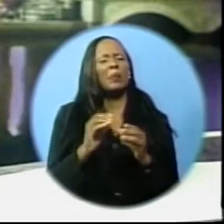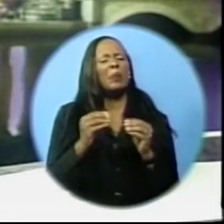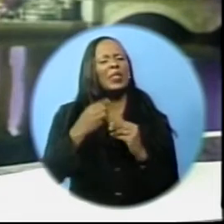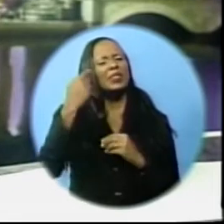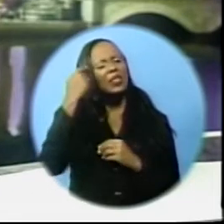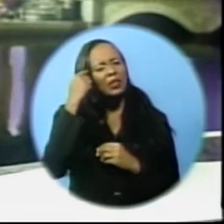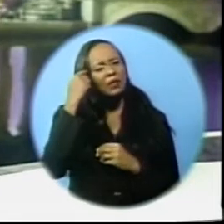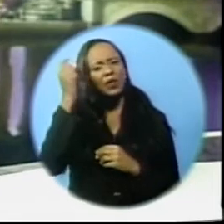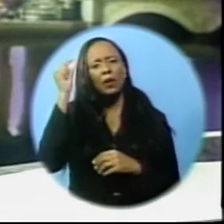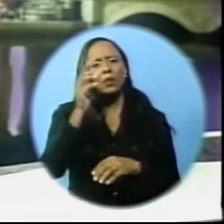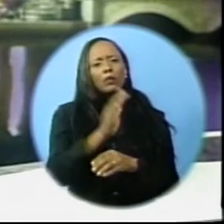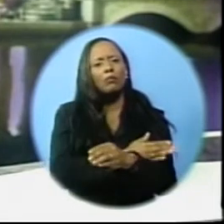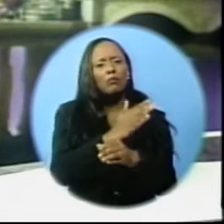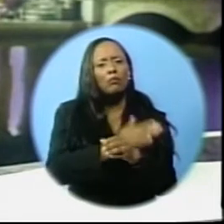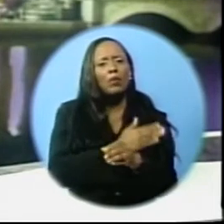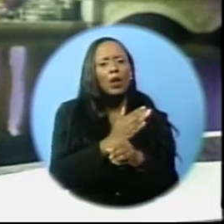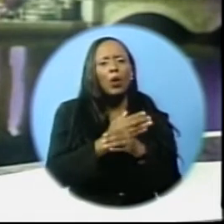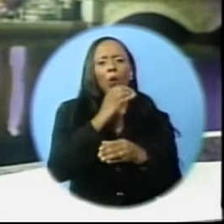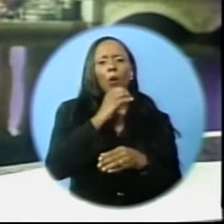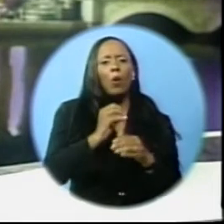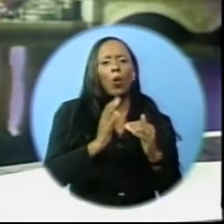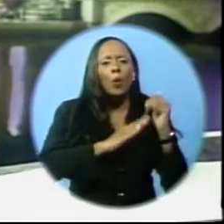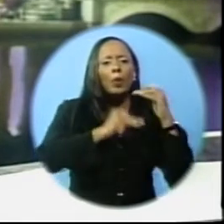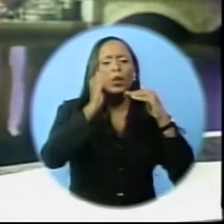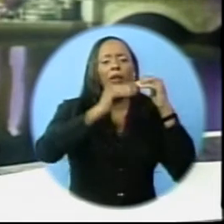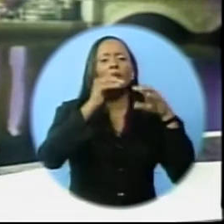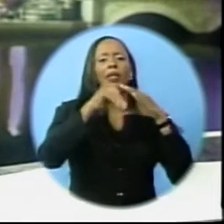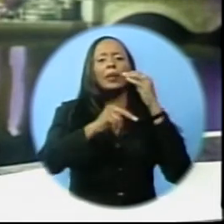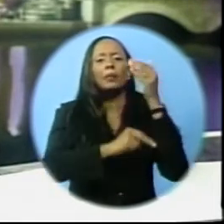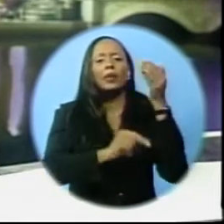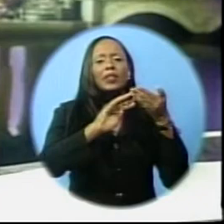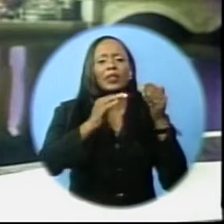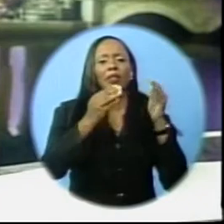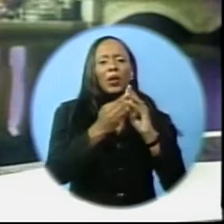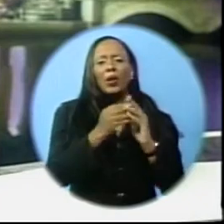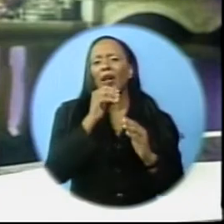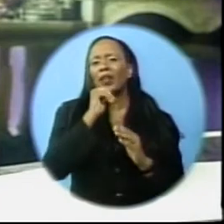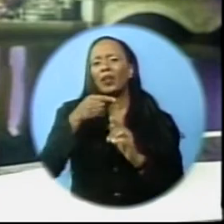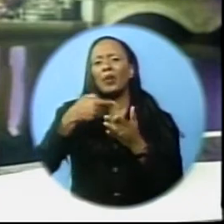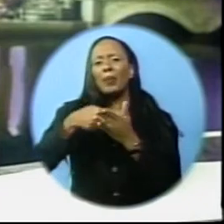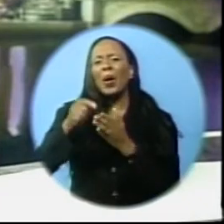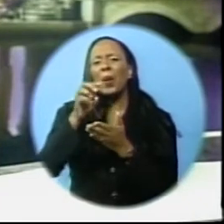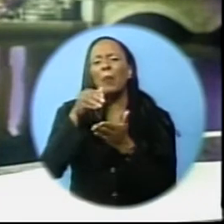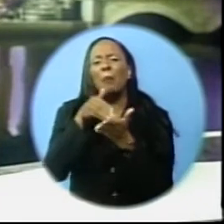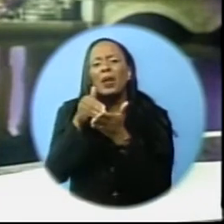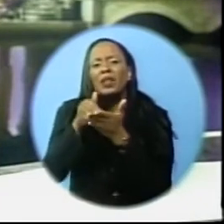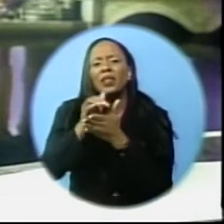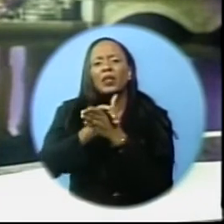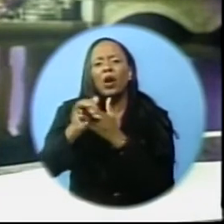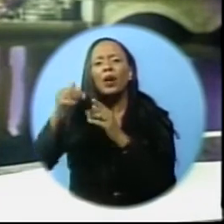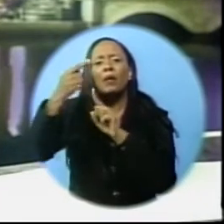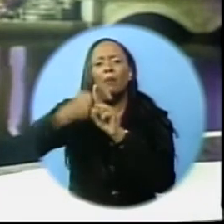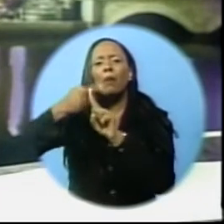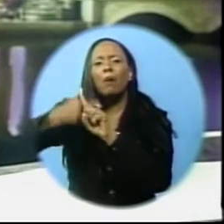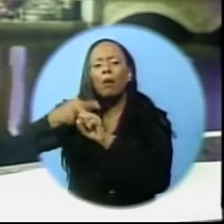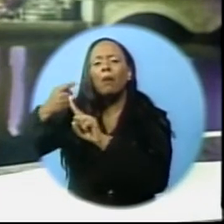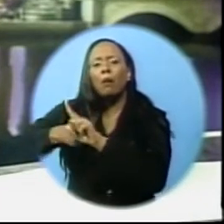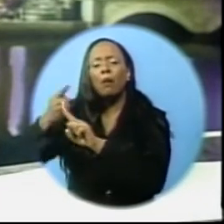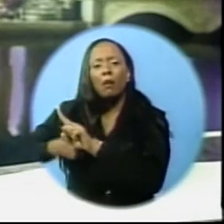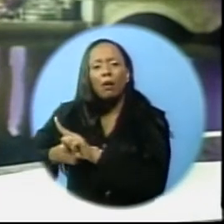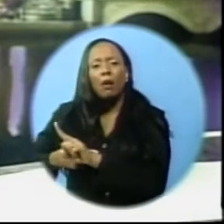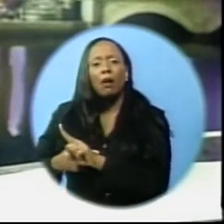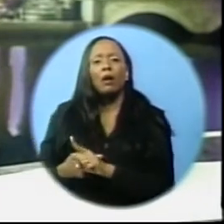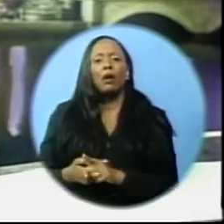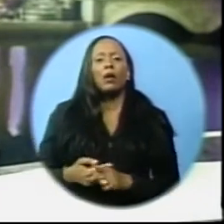to refurbish and use derelict buildings in Bridgetown rather than continue to pay millions of dollars in rent annually.